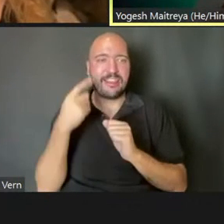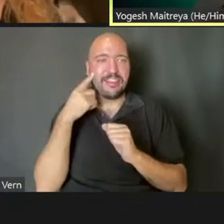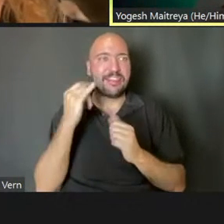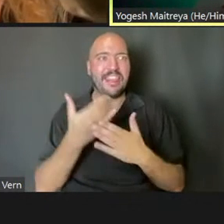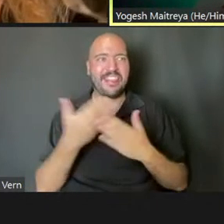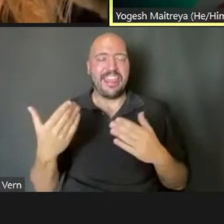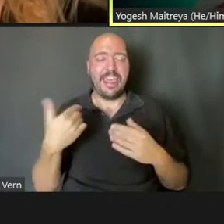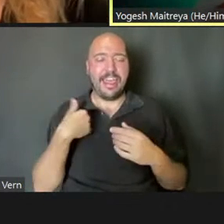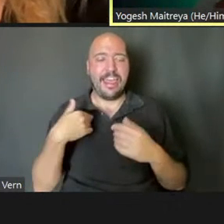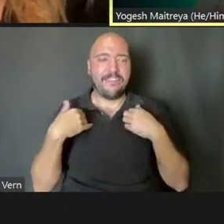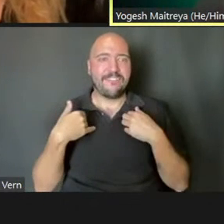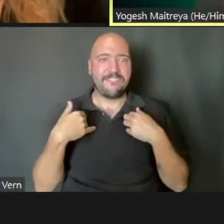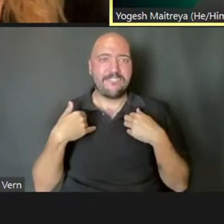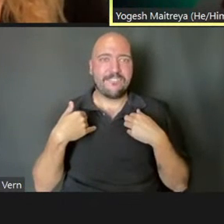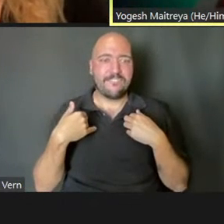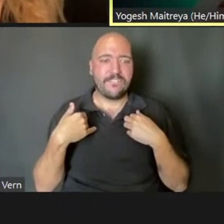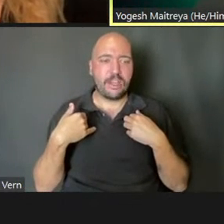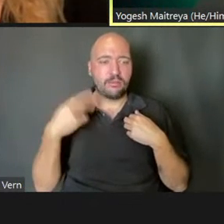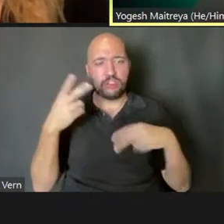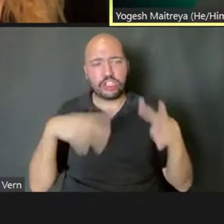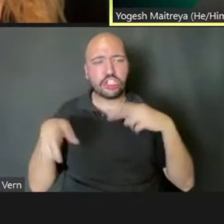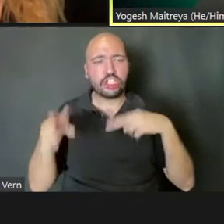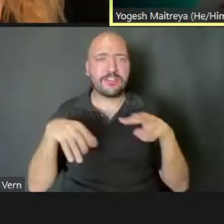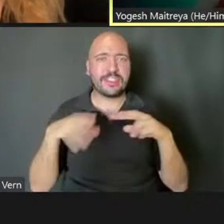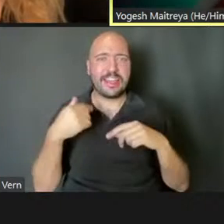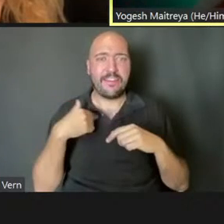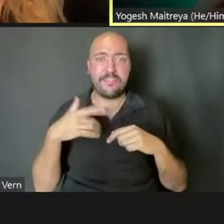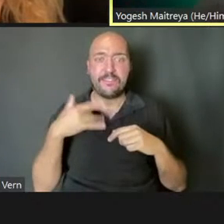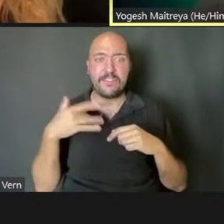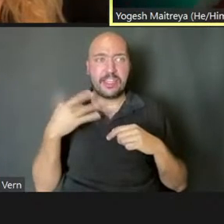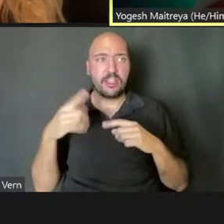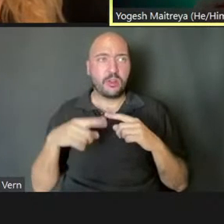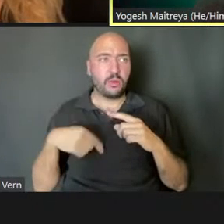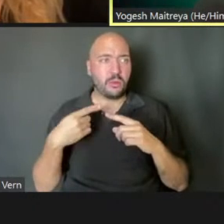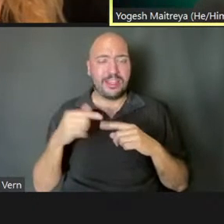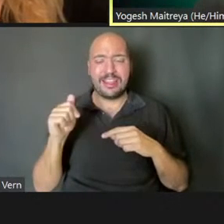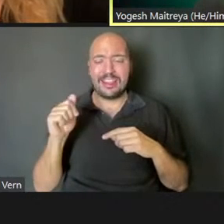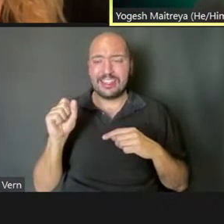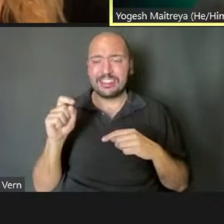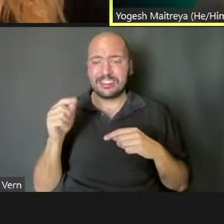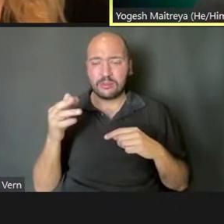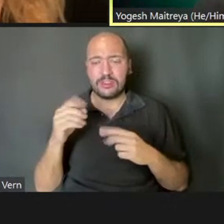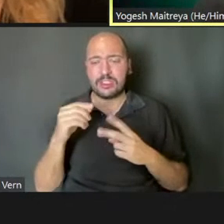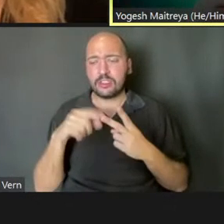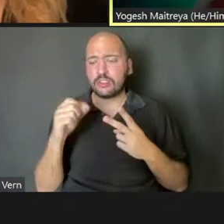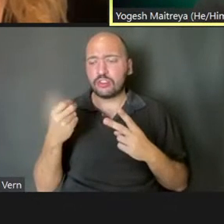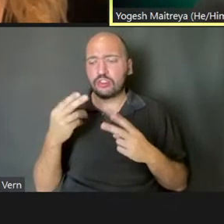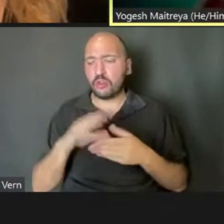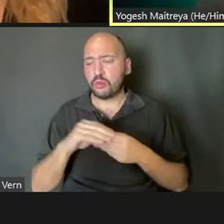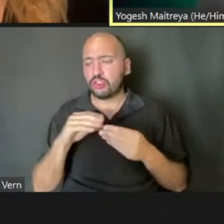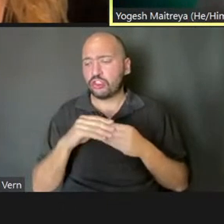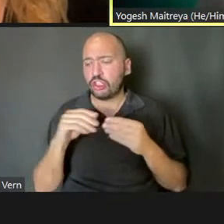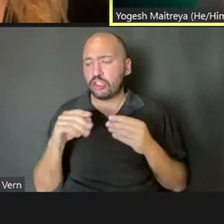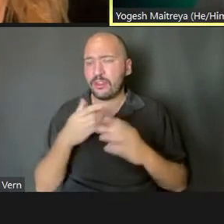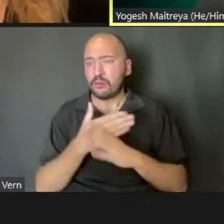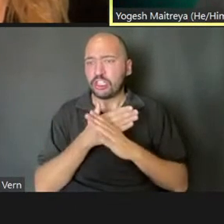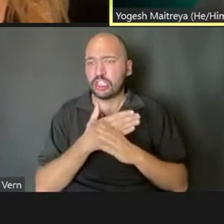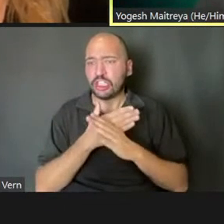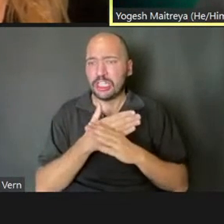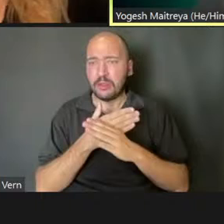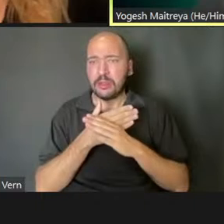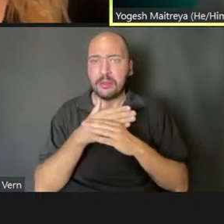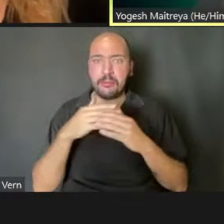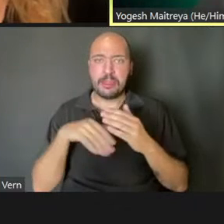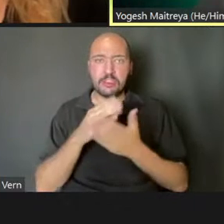thing I have observed, and I felt when Astrid and Shawn, they were talking, they were sharing basically